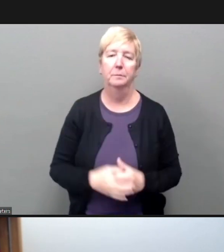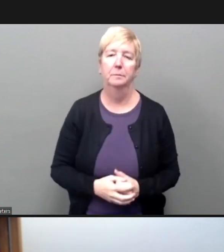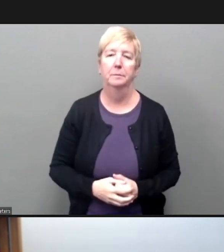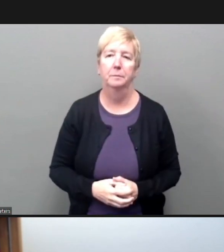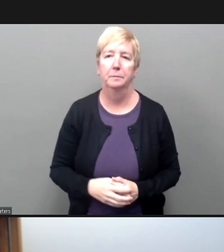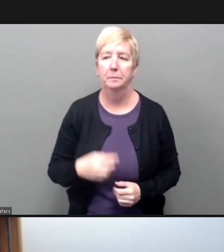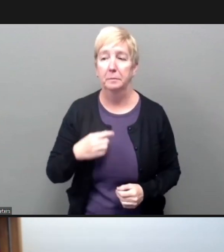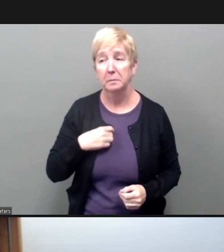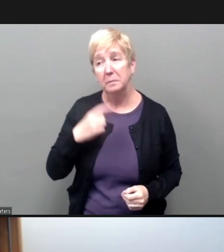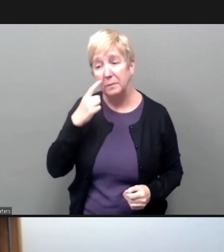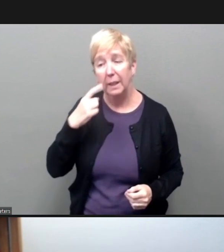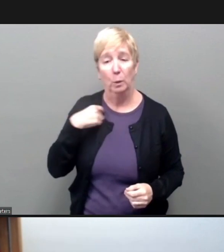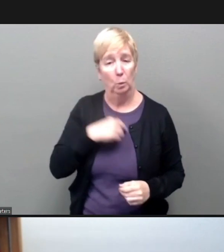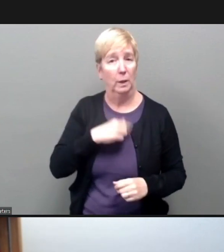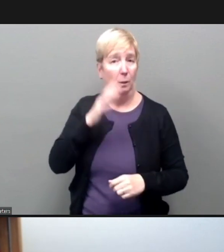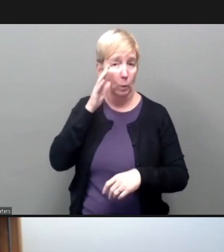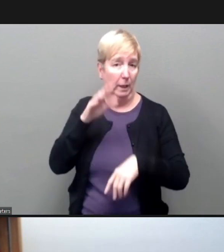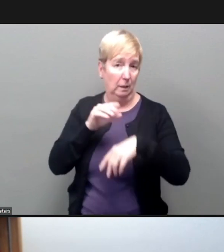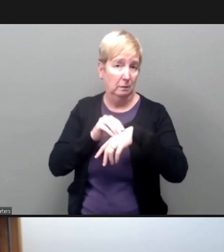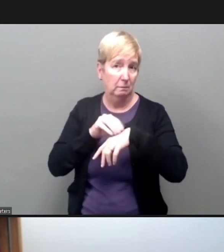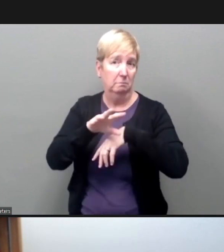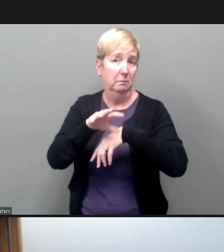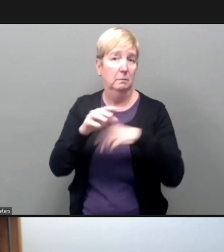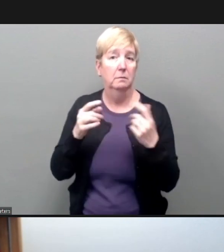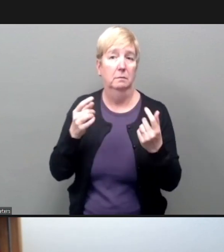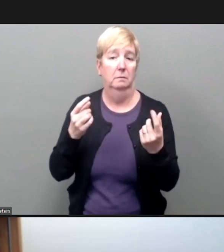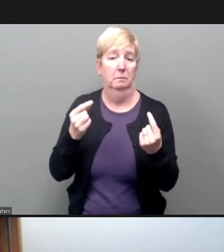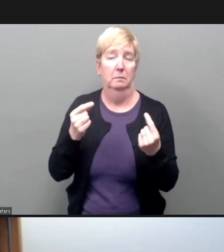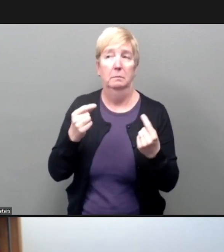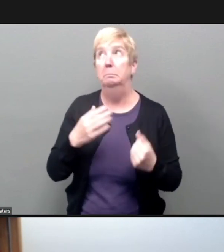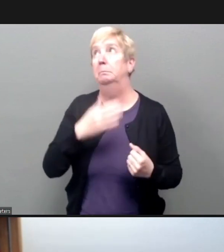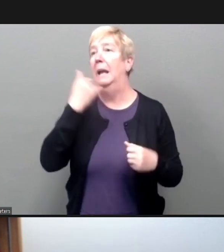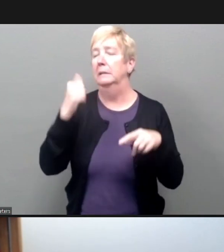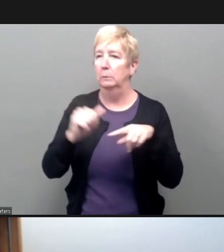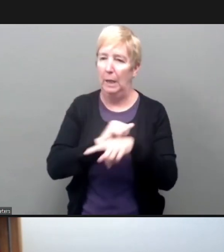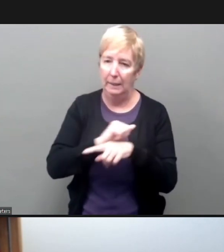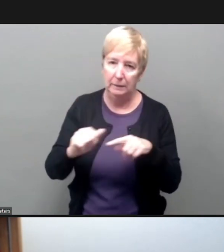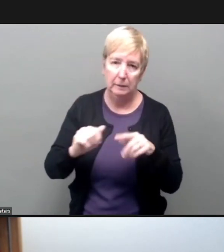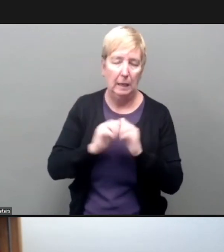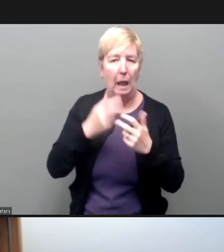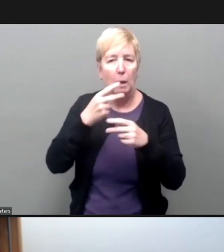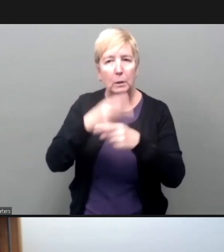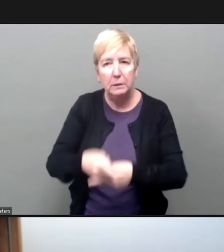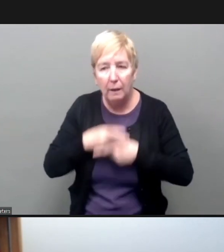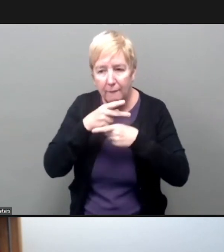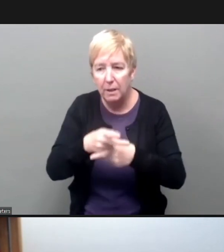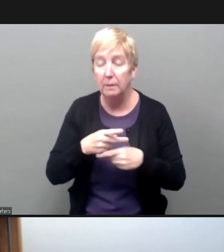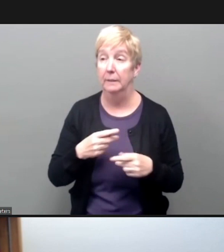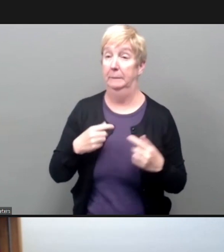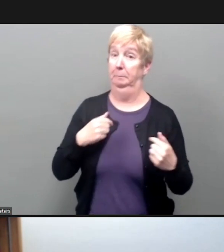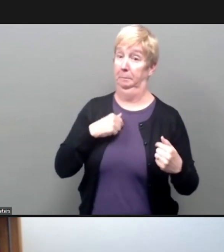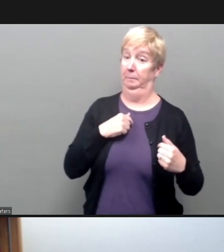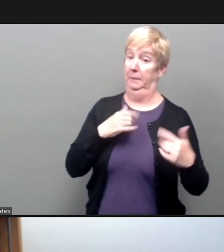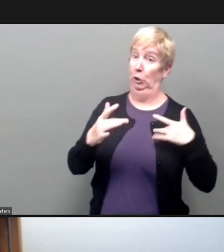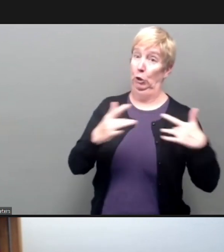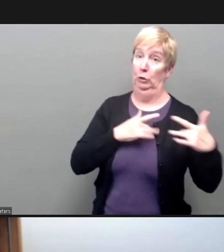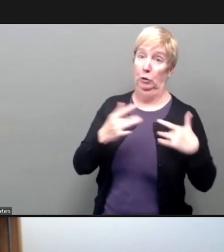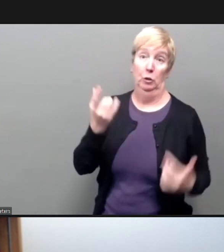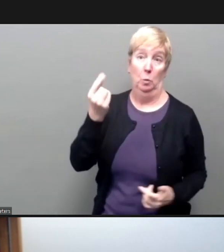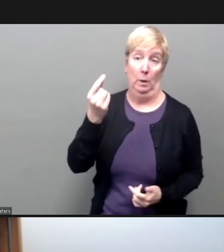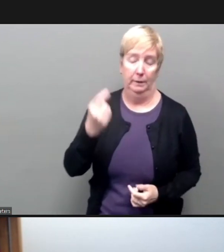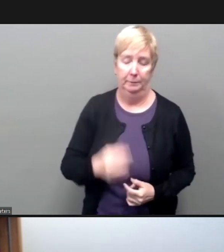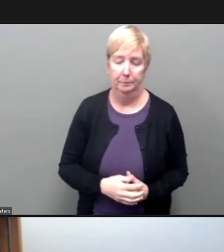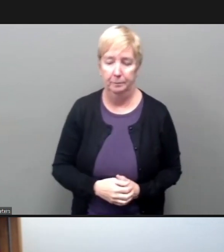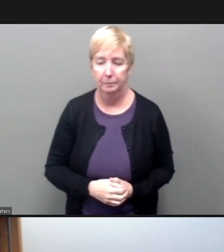expect to hear from us about best practices, cautious practices. The thing I worry about most over the holidays